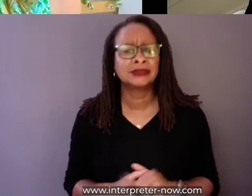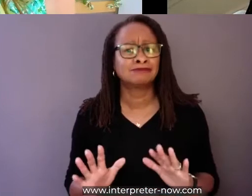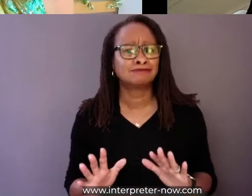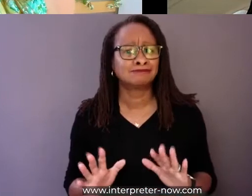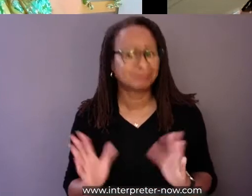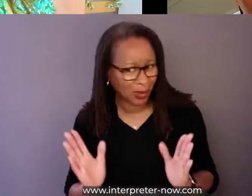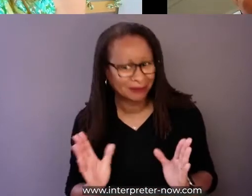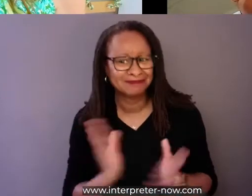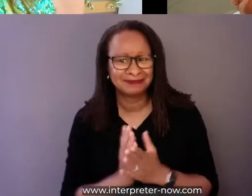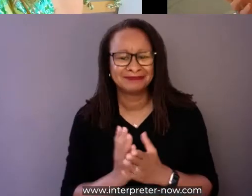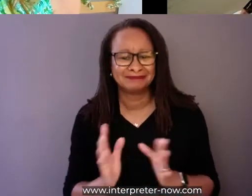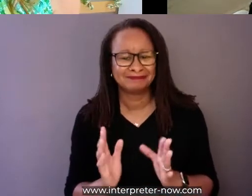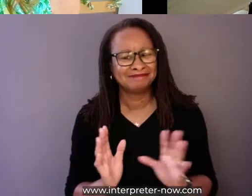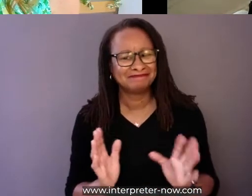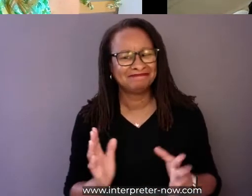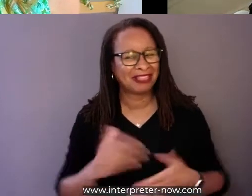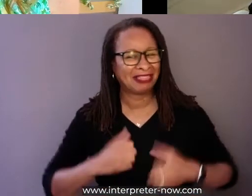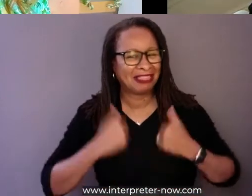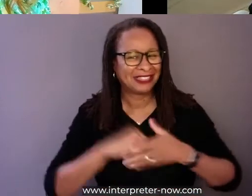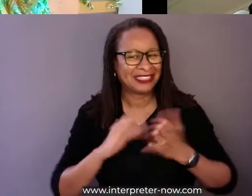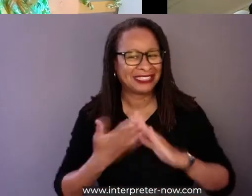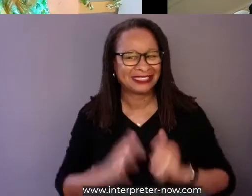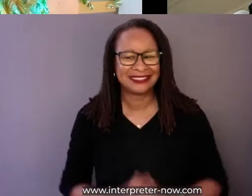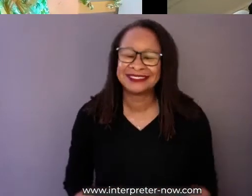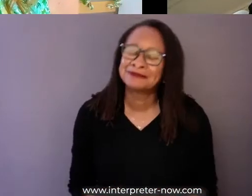Sorry. The joys of living in the city. Yes.